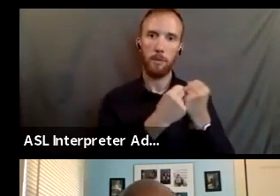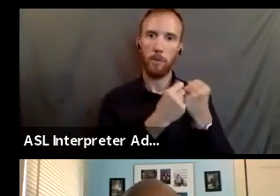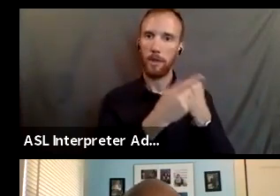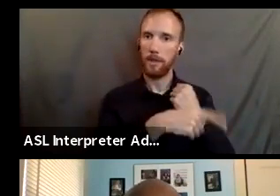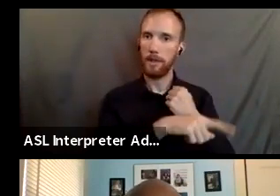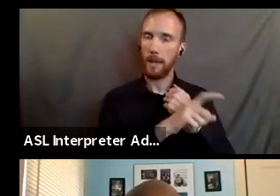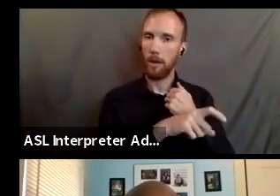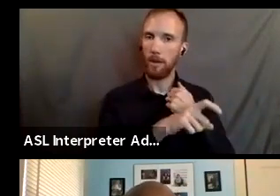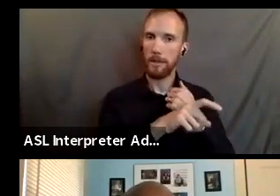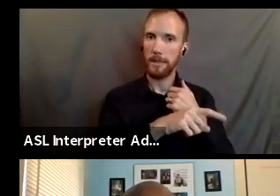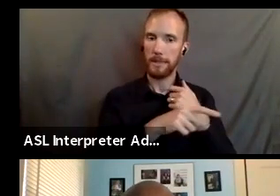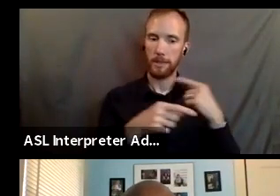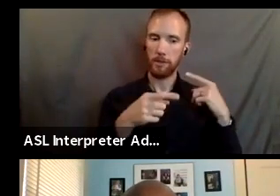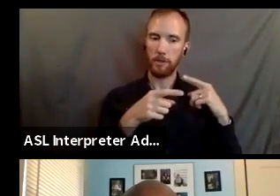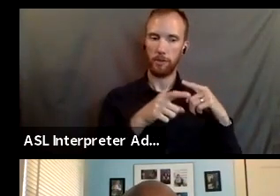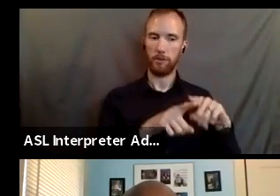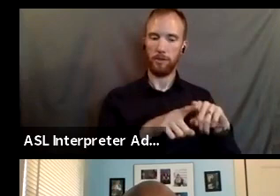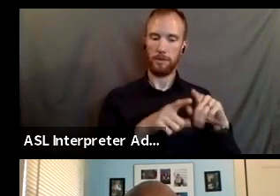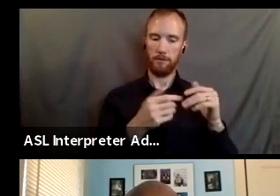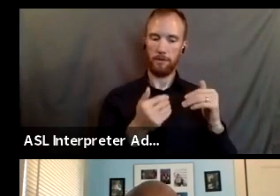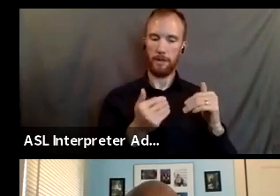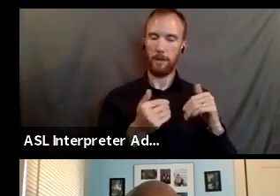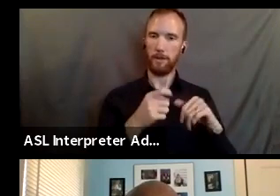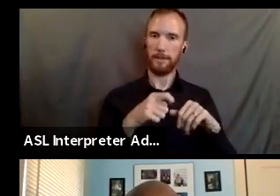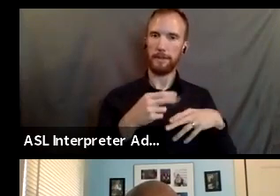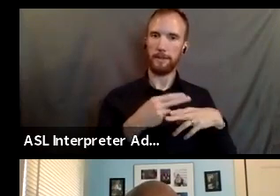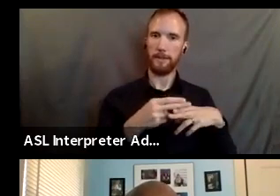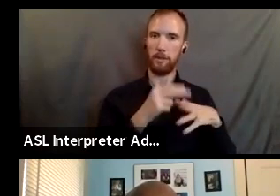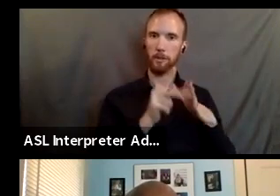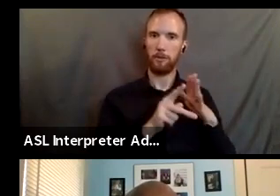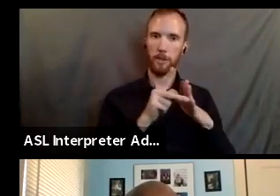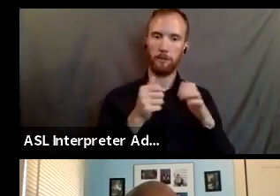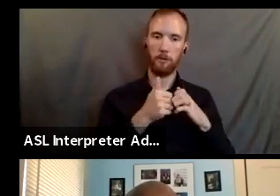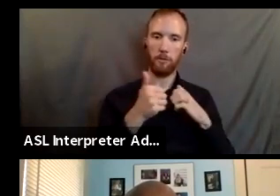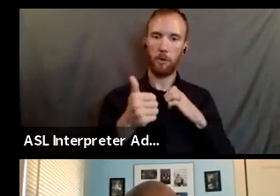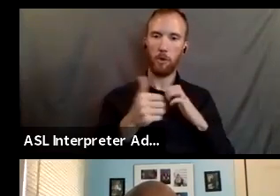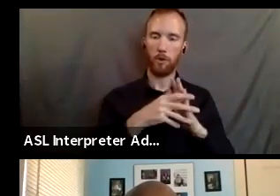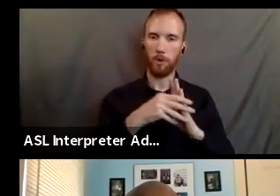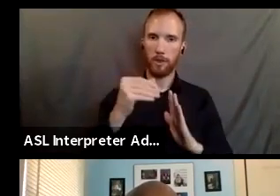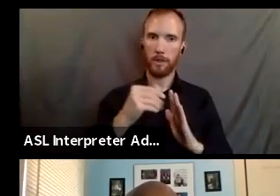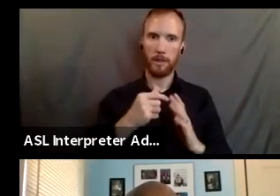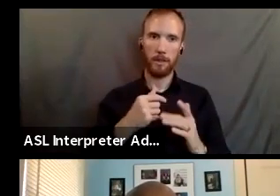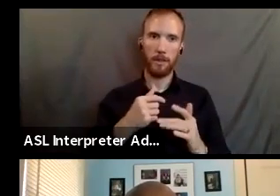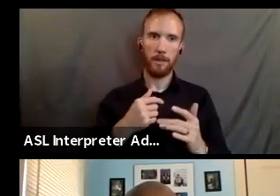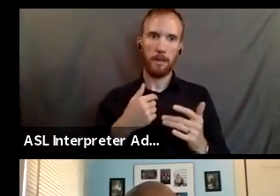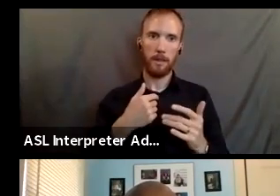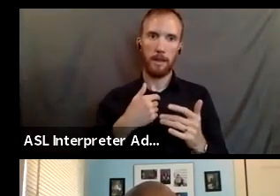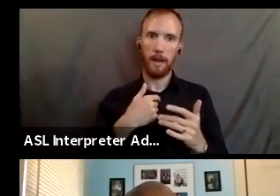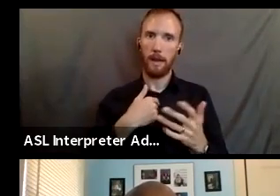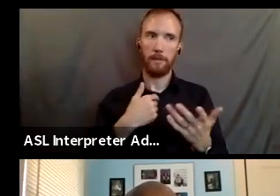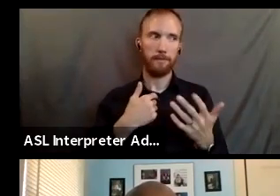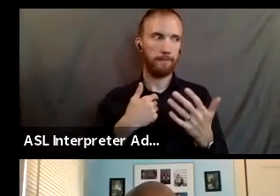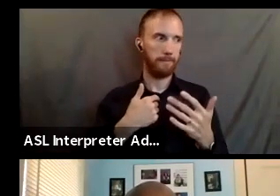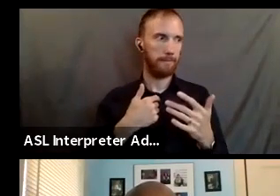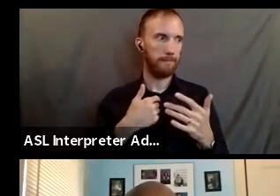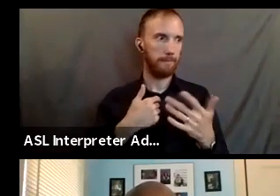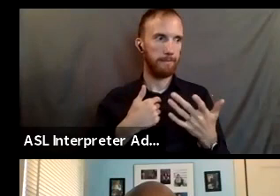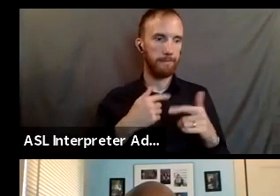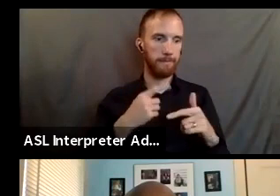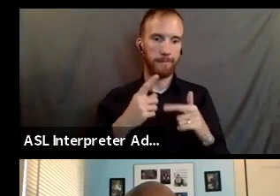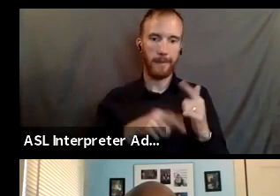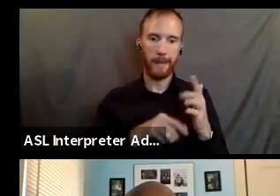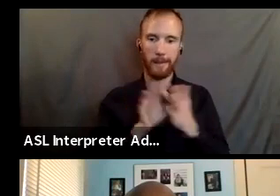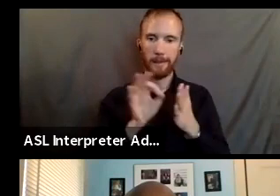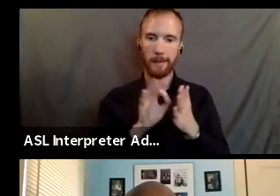during this period of remote learning because i've lost track of the number of teens who have been shot in the city of